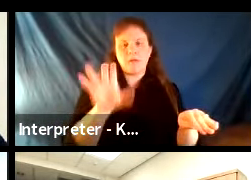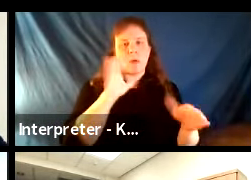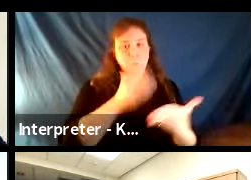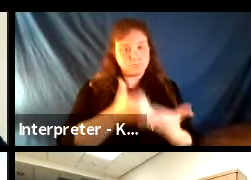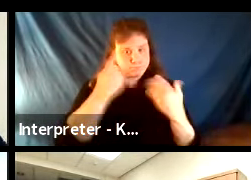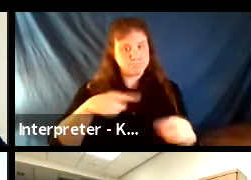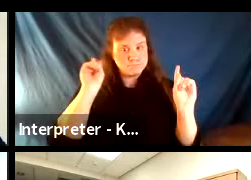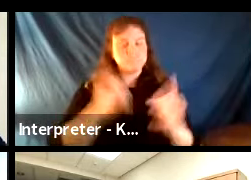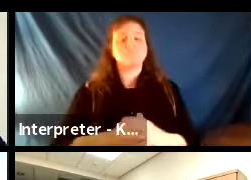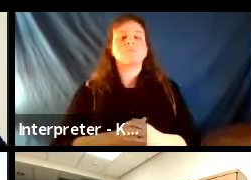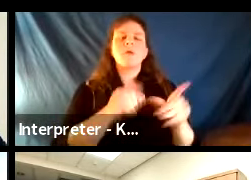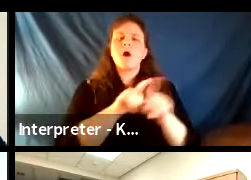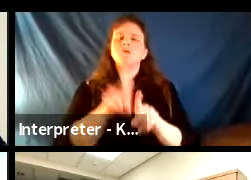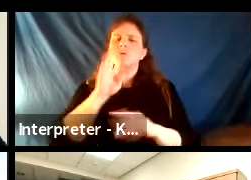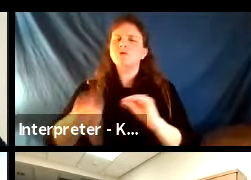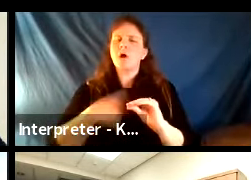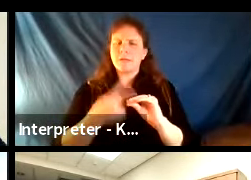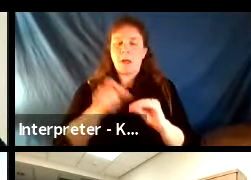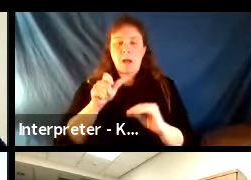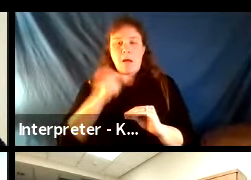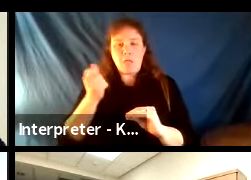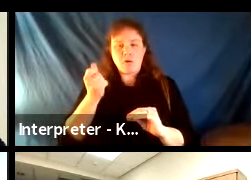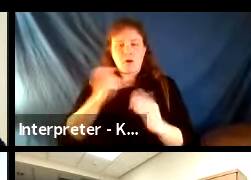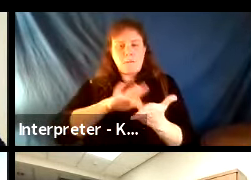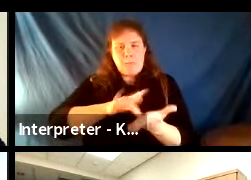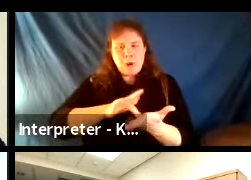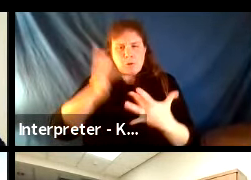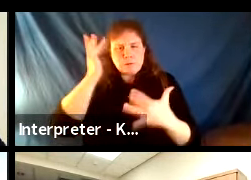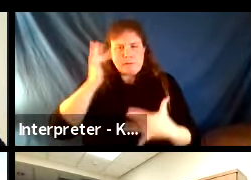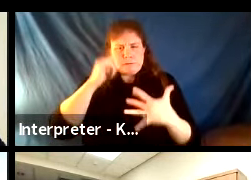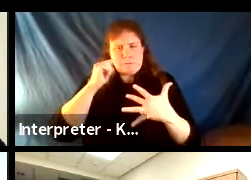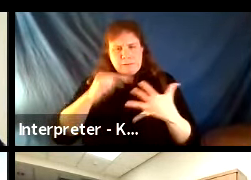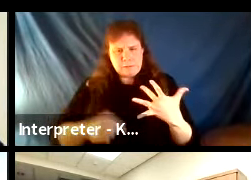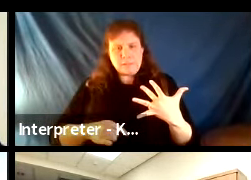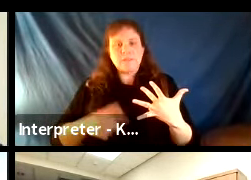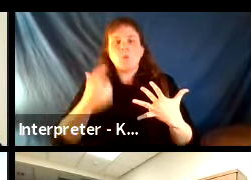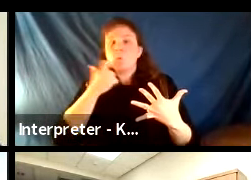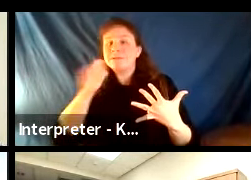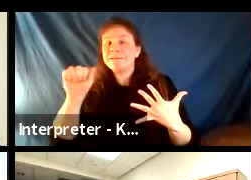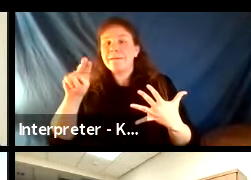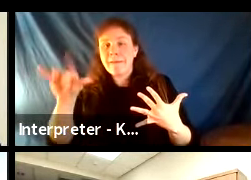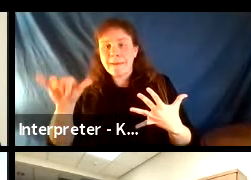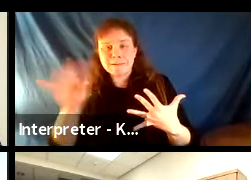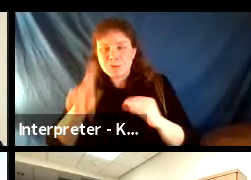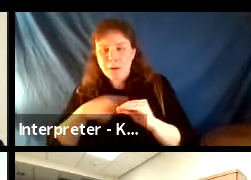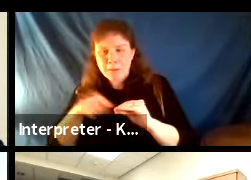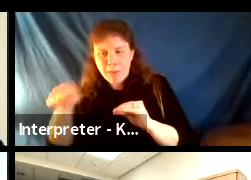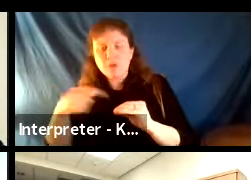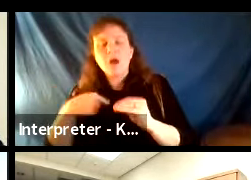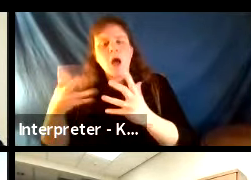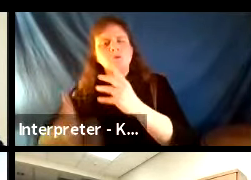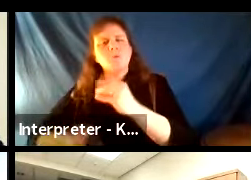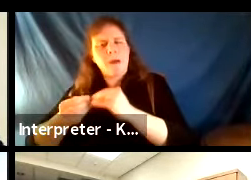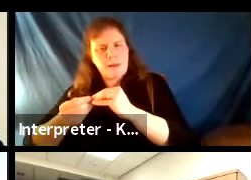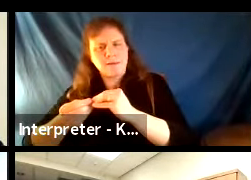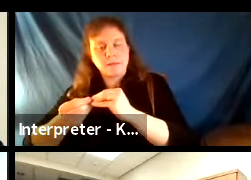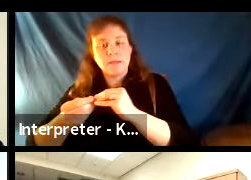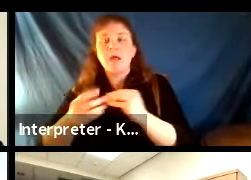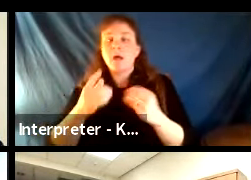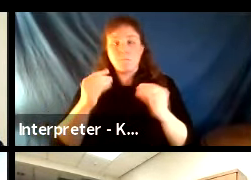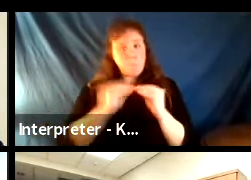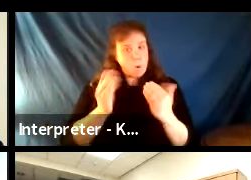medical conditions, building off of what Denny has said, what Andy has said, there's a pretty easy way to operationalize some